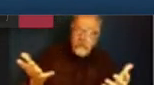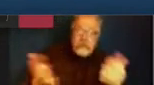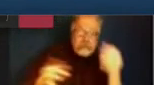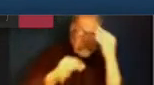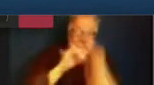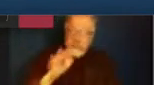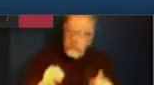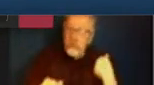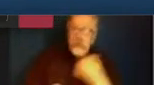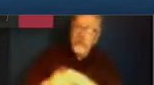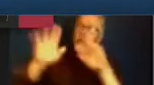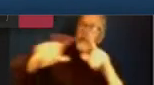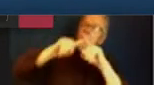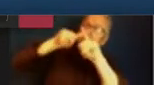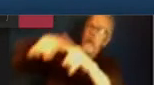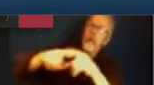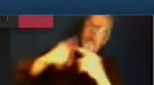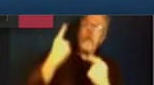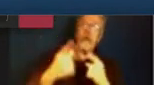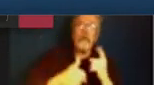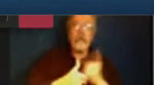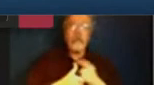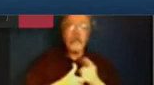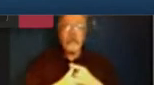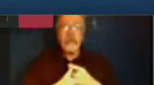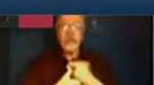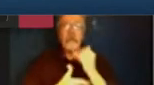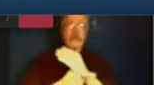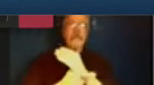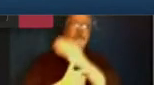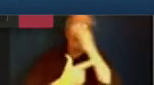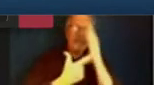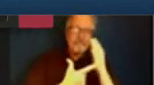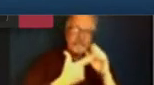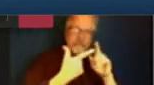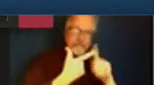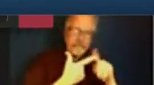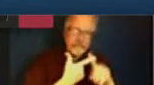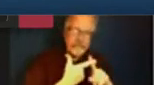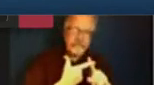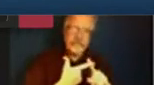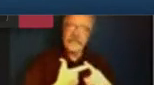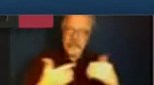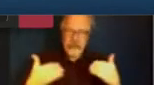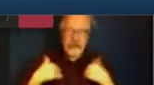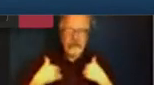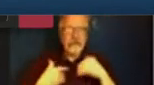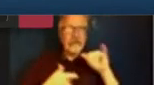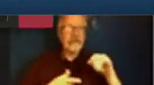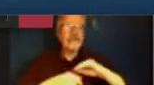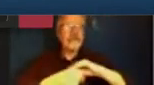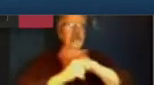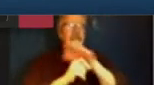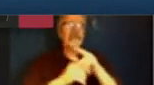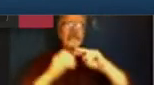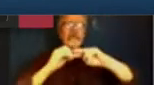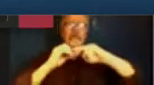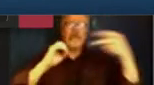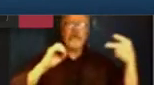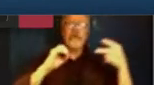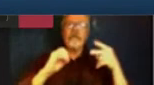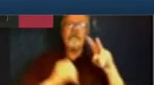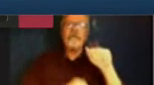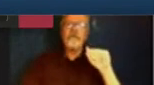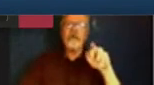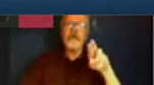should do. Secondly, we have a variant that, although is extremely